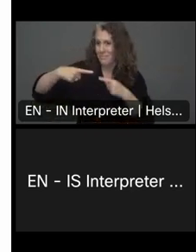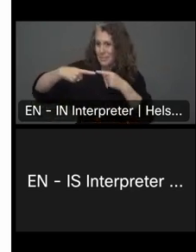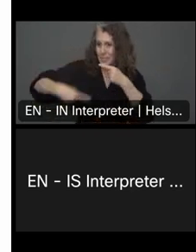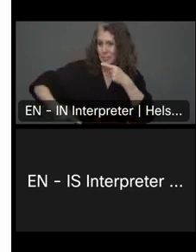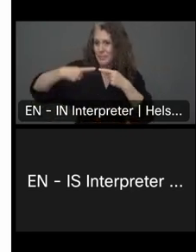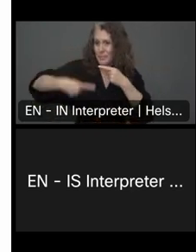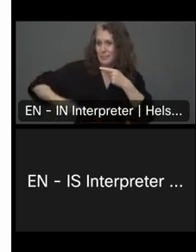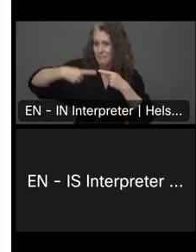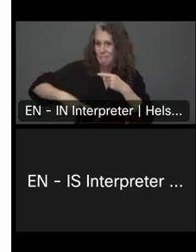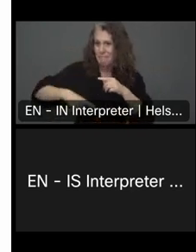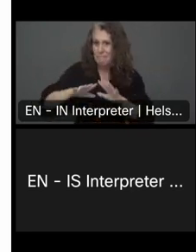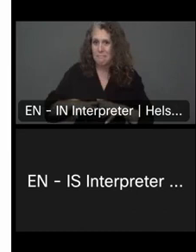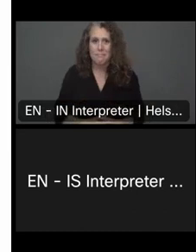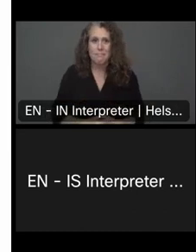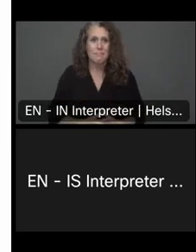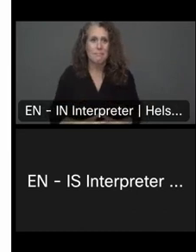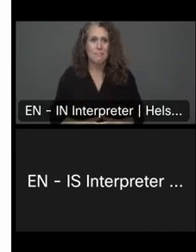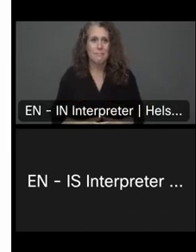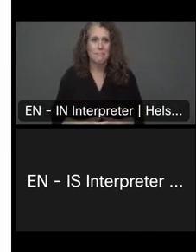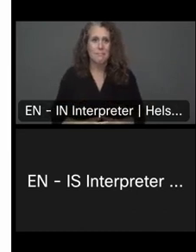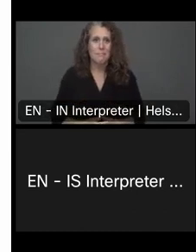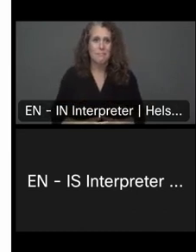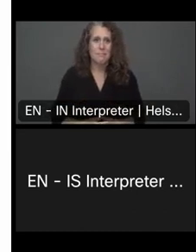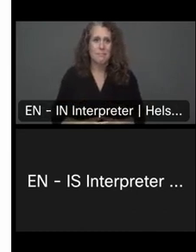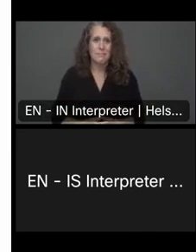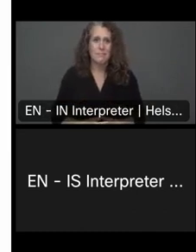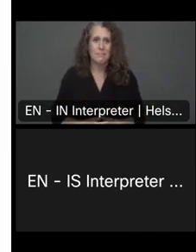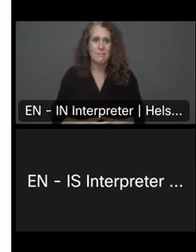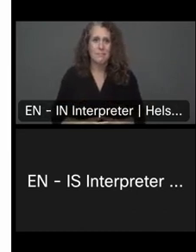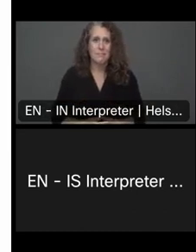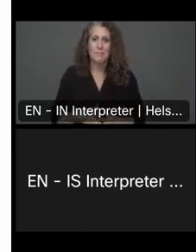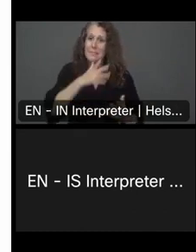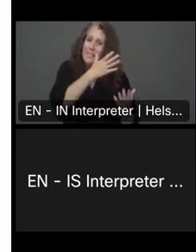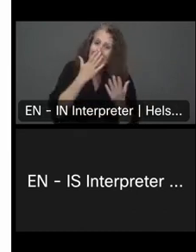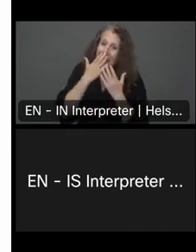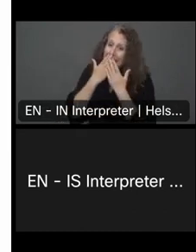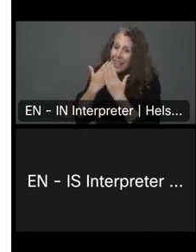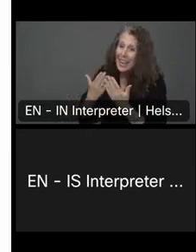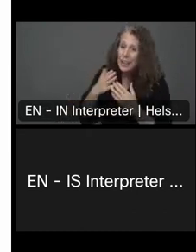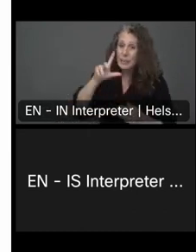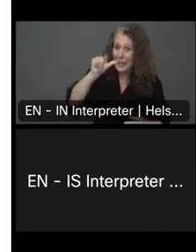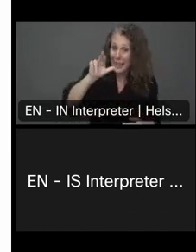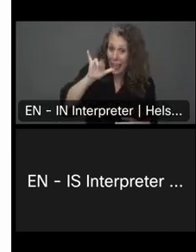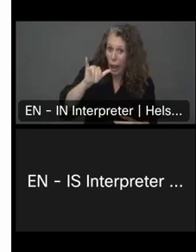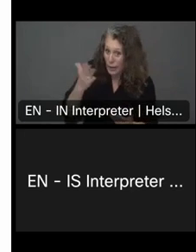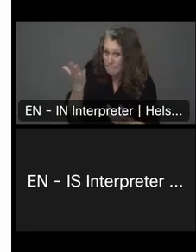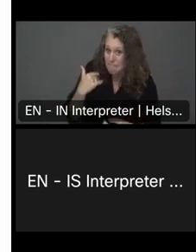Thank you, Hartman. So, Larry, can you come up now?